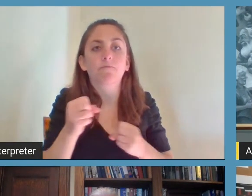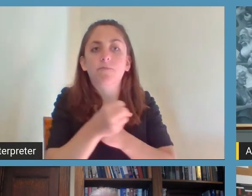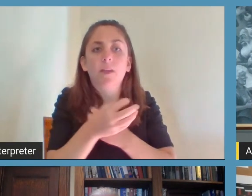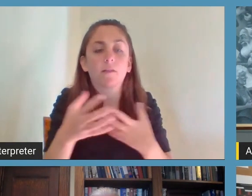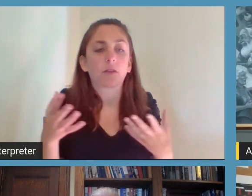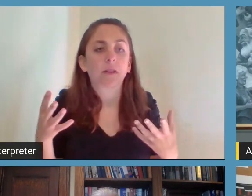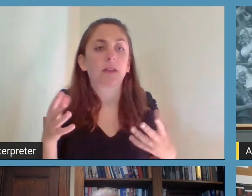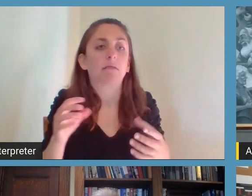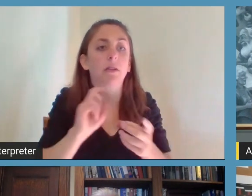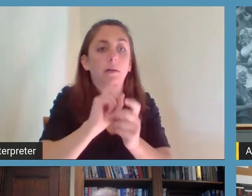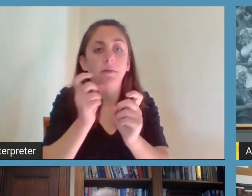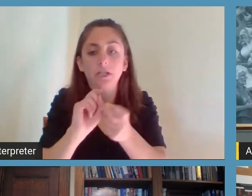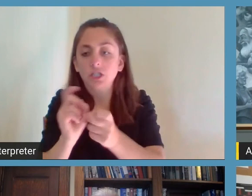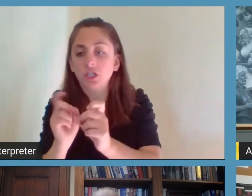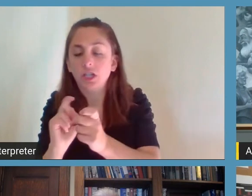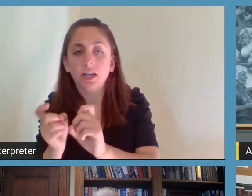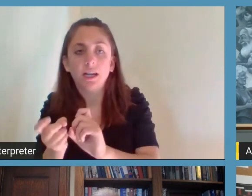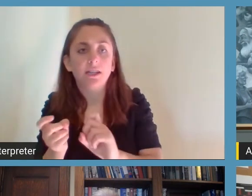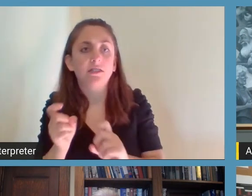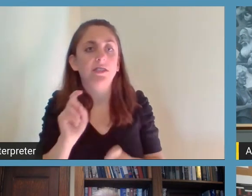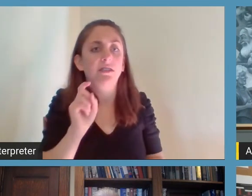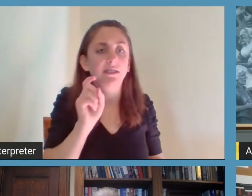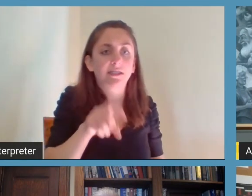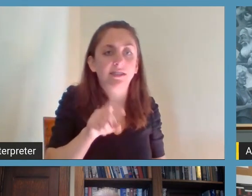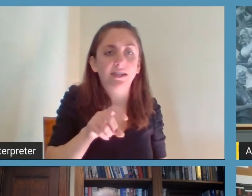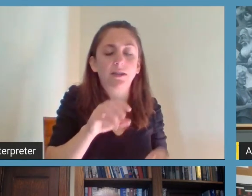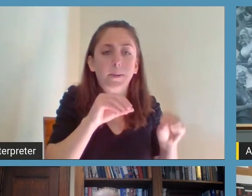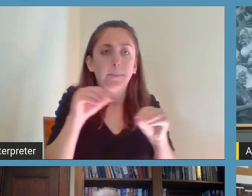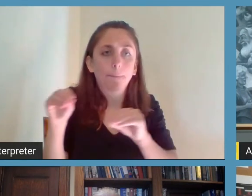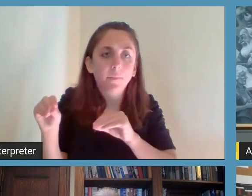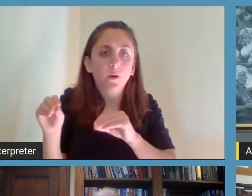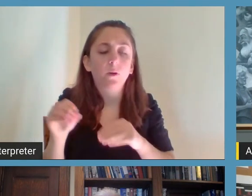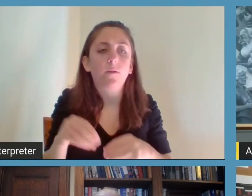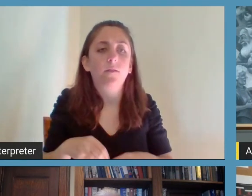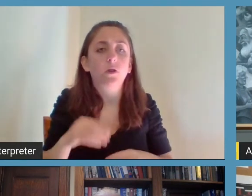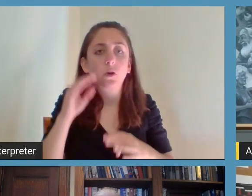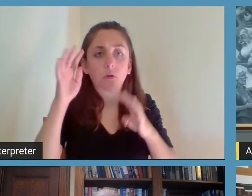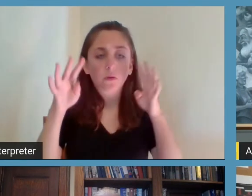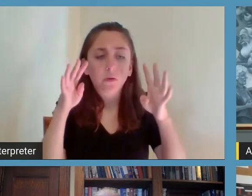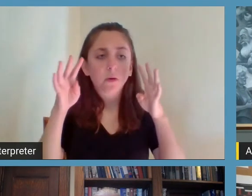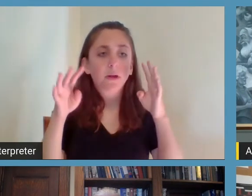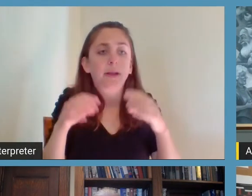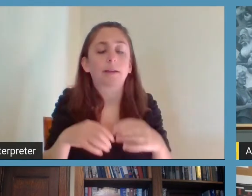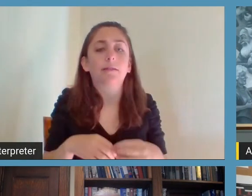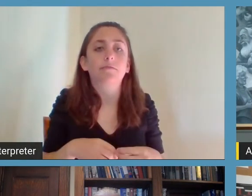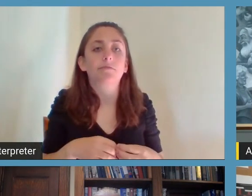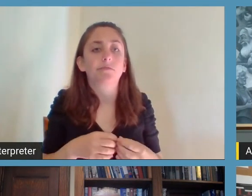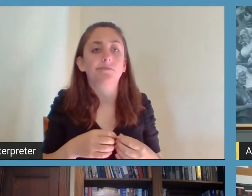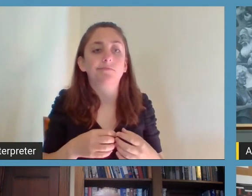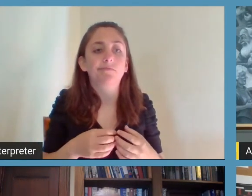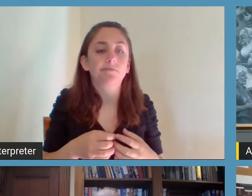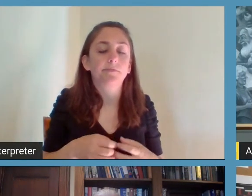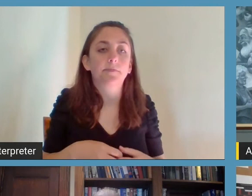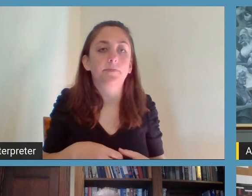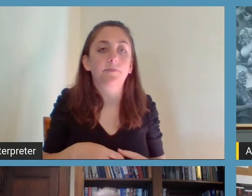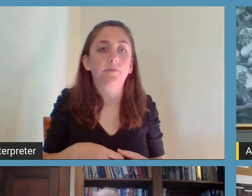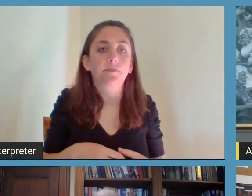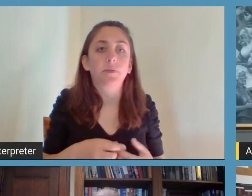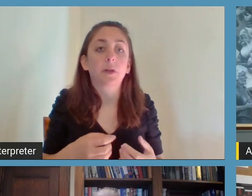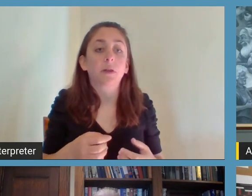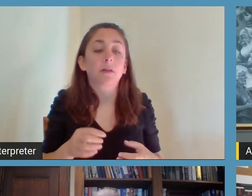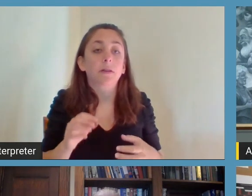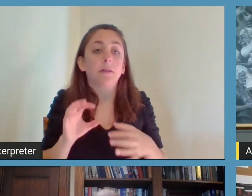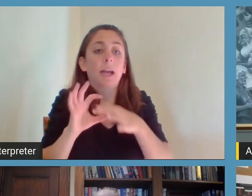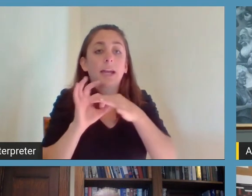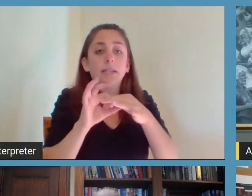that had to be moved, that had to be created anew to reach our audiences. And we just did not have the mental space to figure